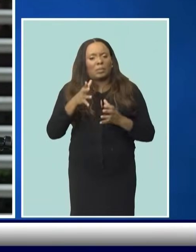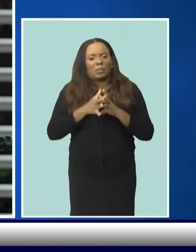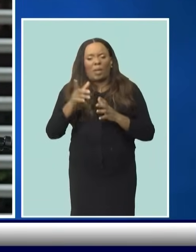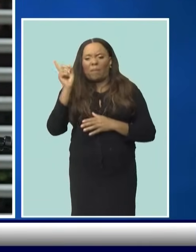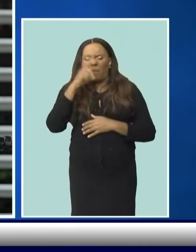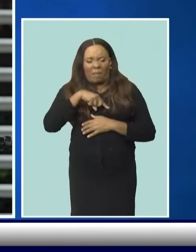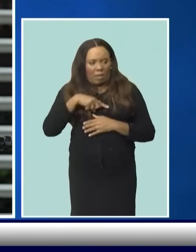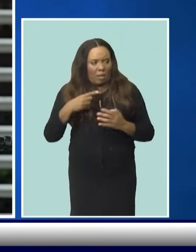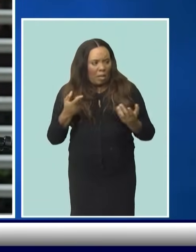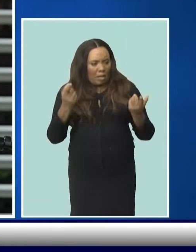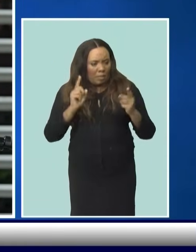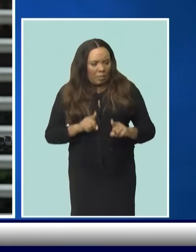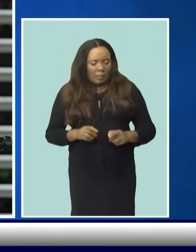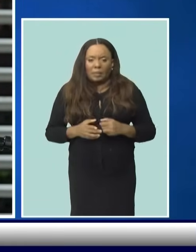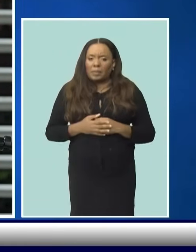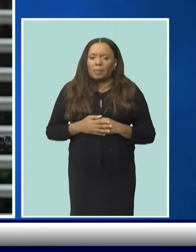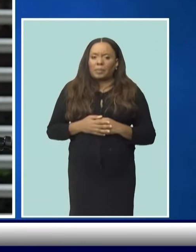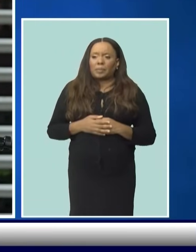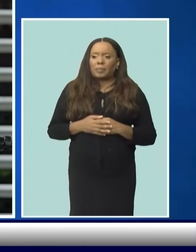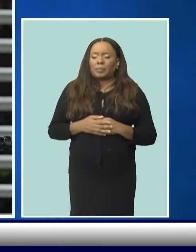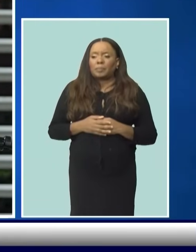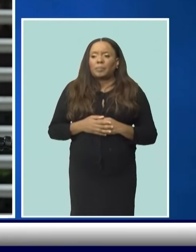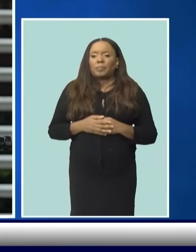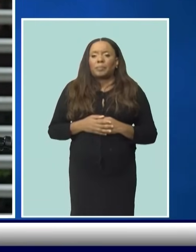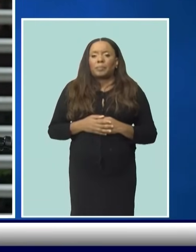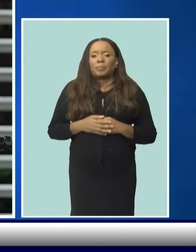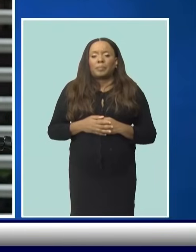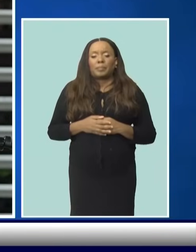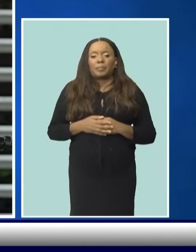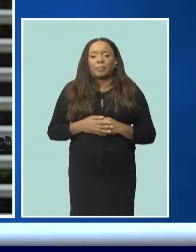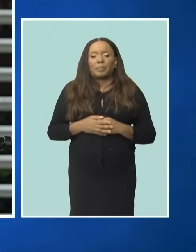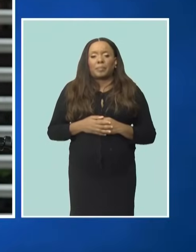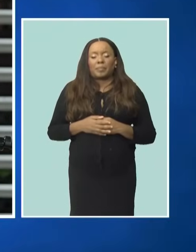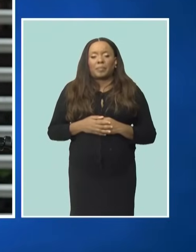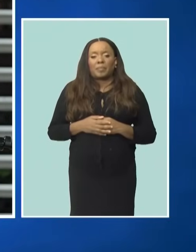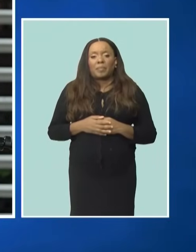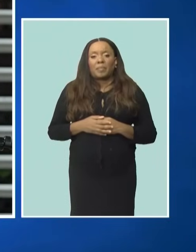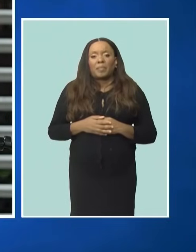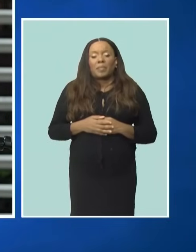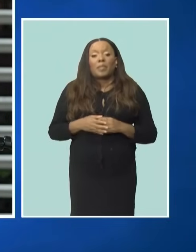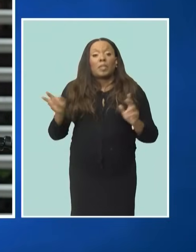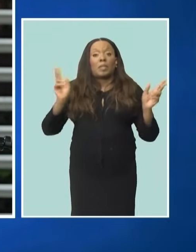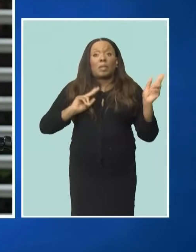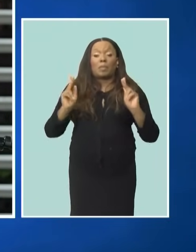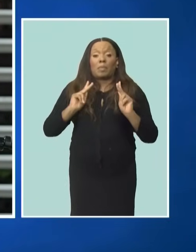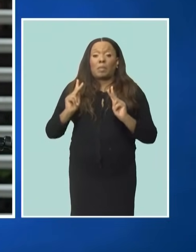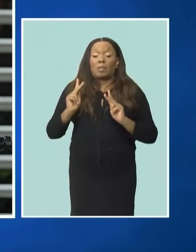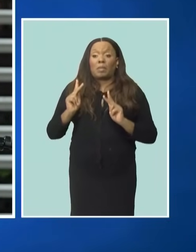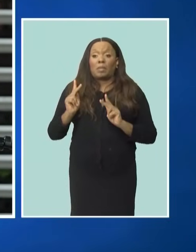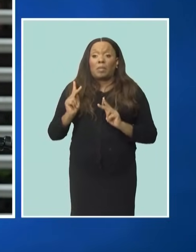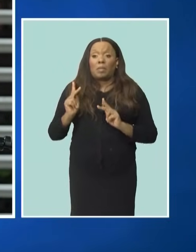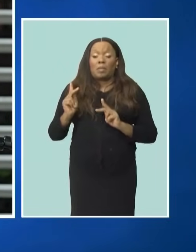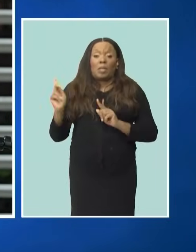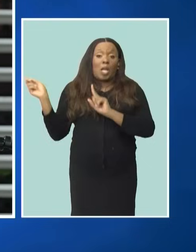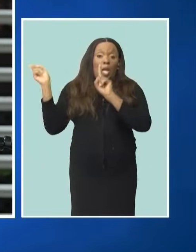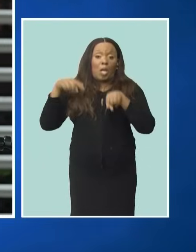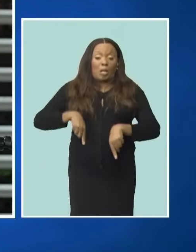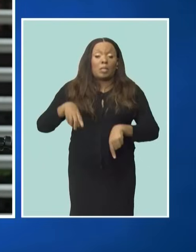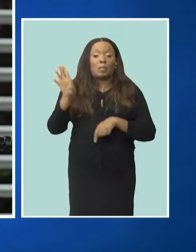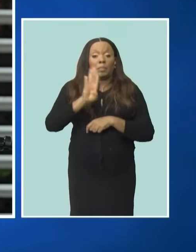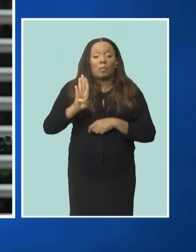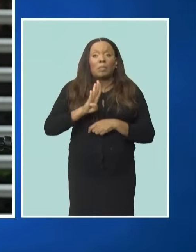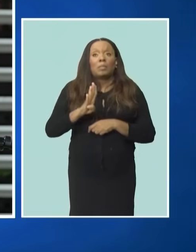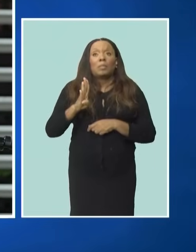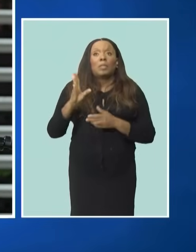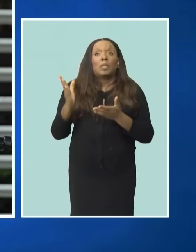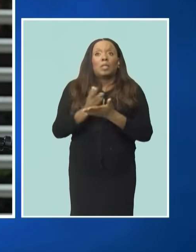You have people who find themselves in Barbados who enter into programs who get a skilled national certification that,